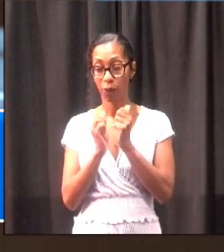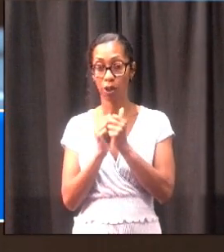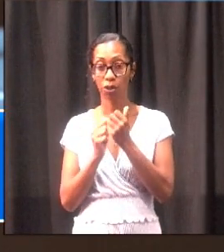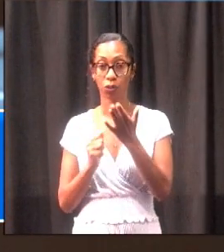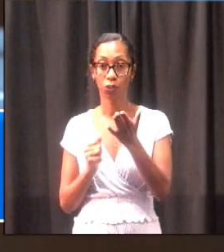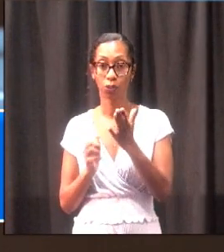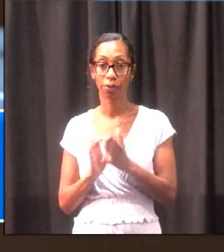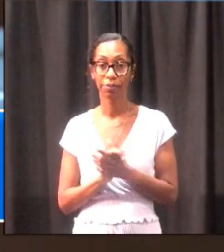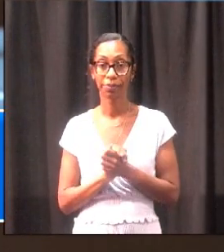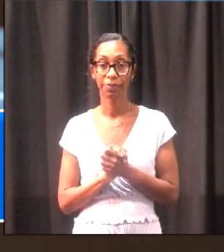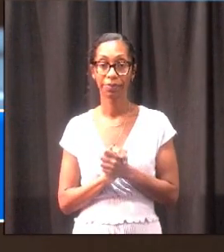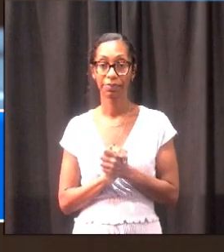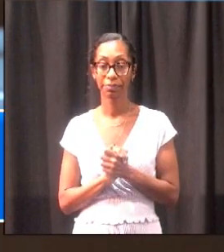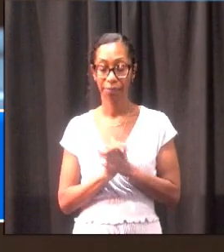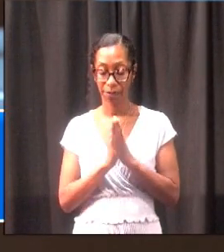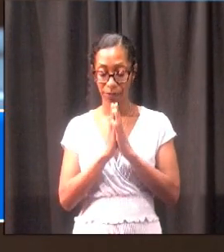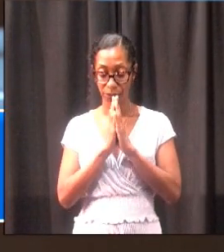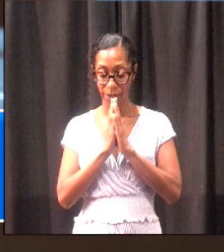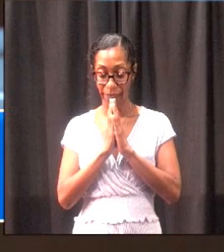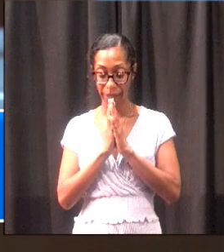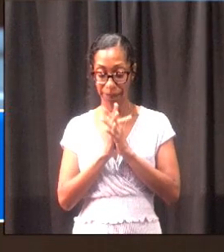God, I pray it to be so.